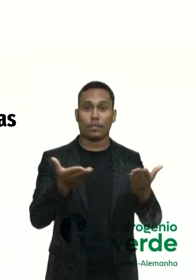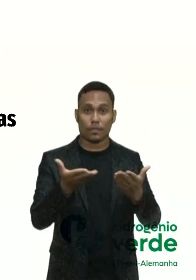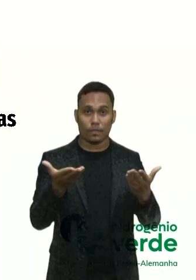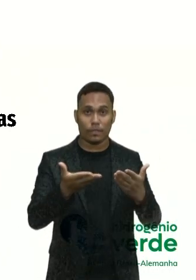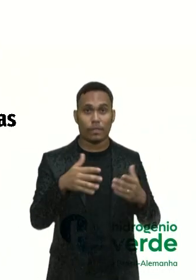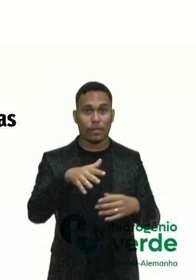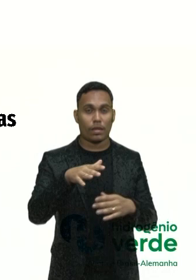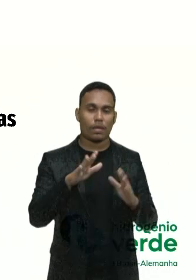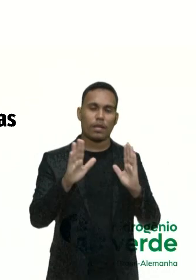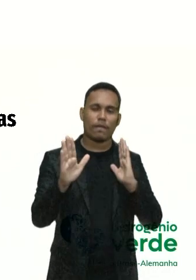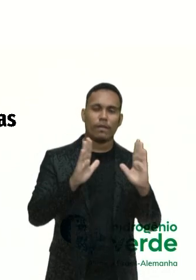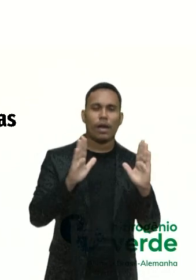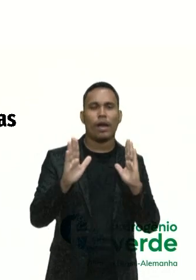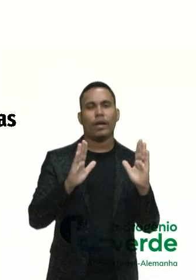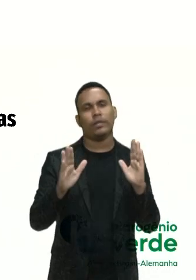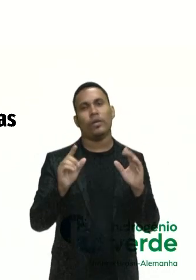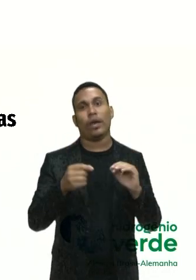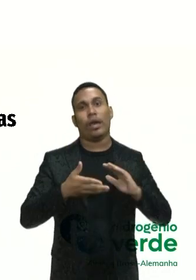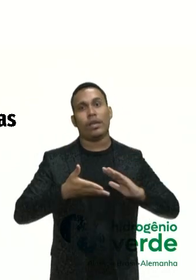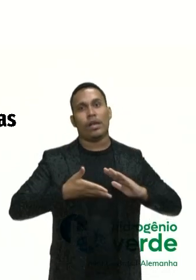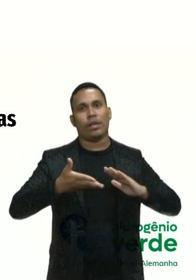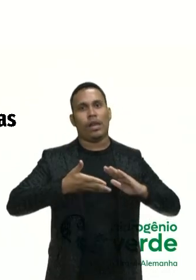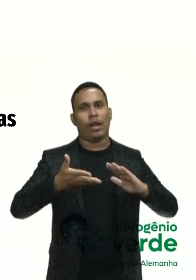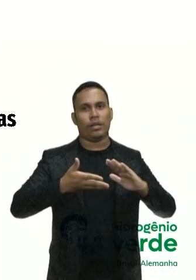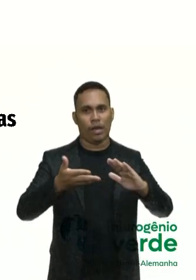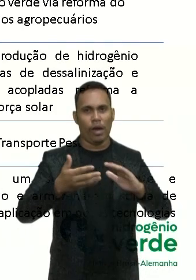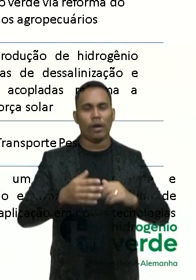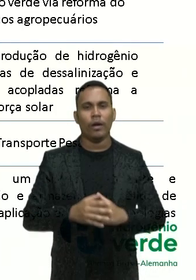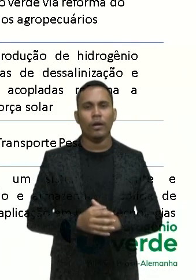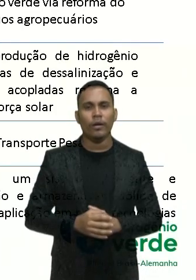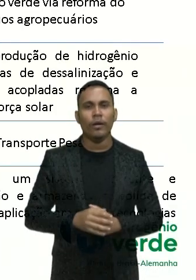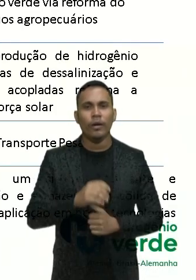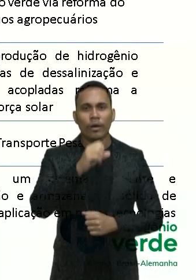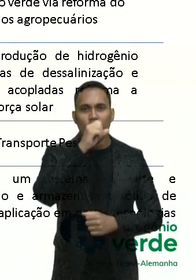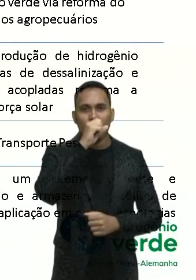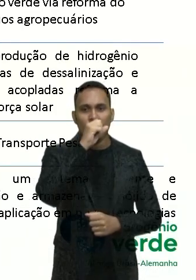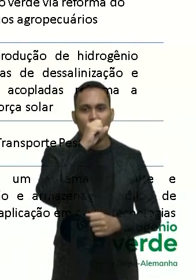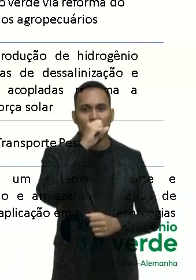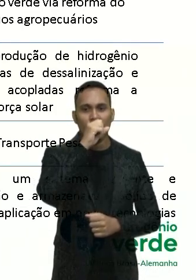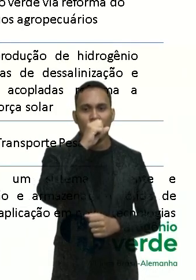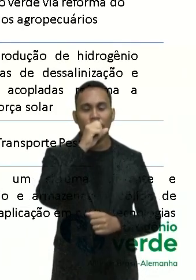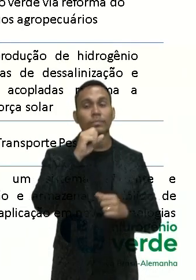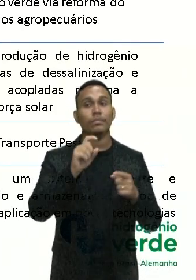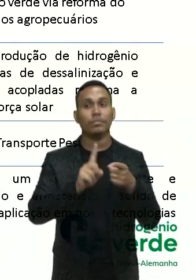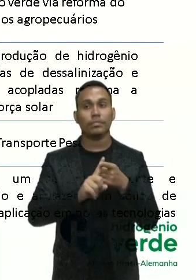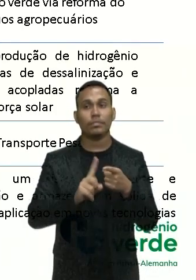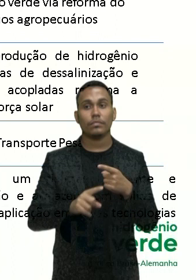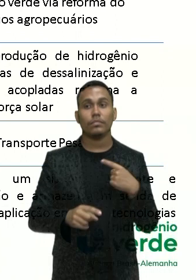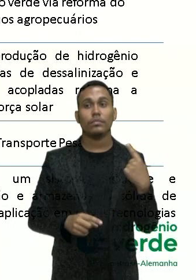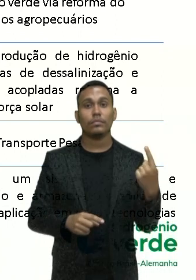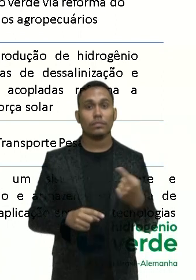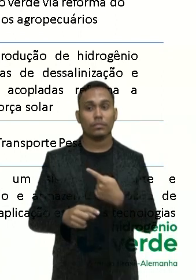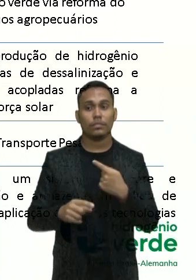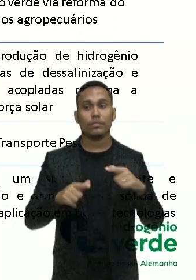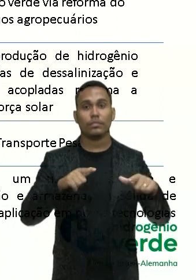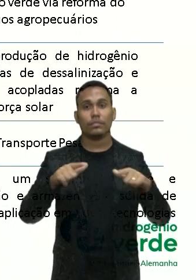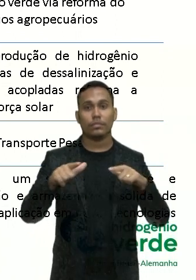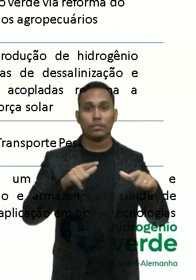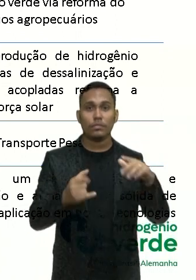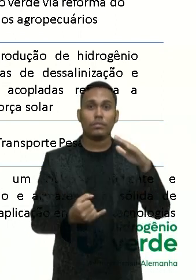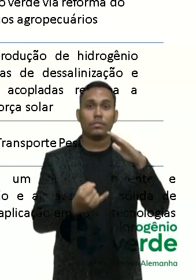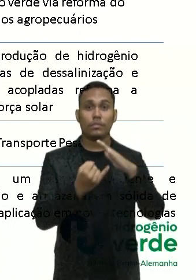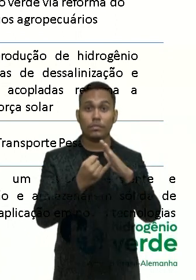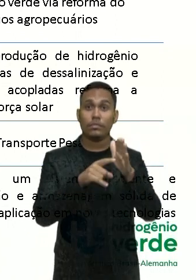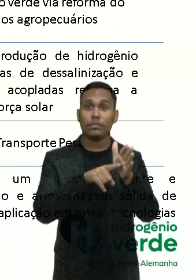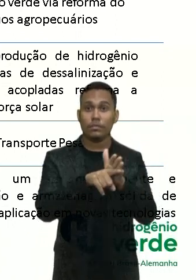know, are in this phase now of acceleration. E além disso, nós trabalhamos and furthermore, working